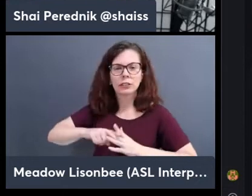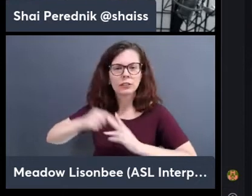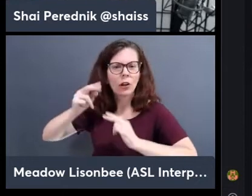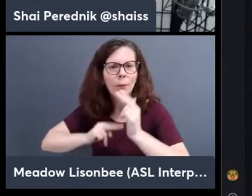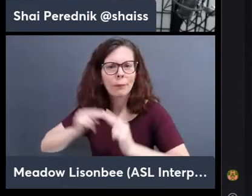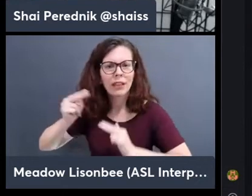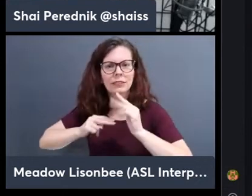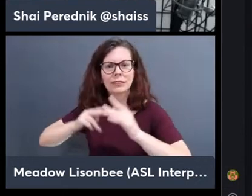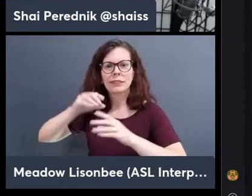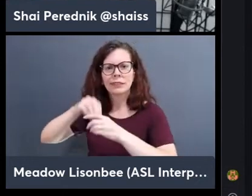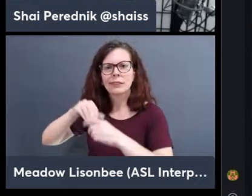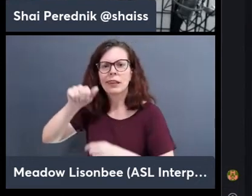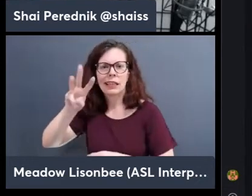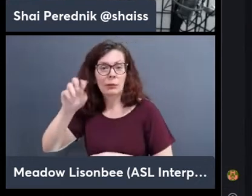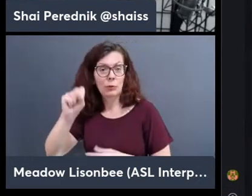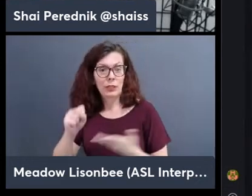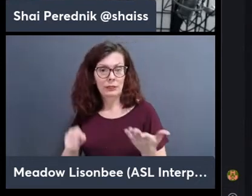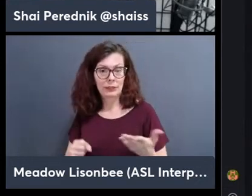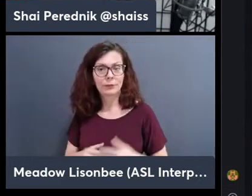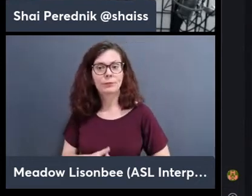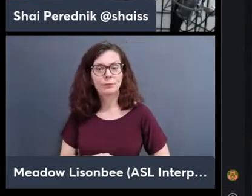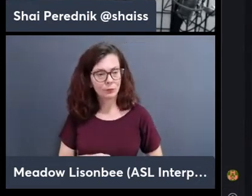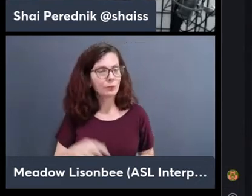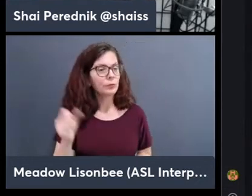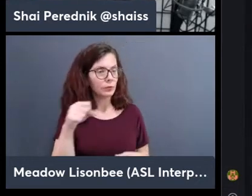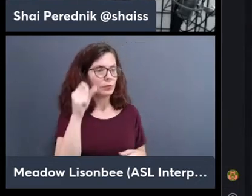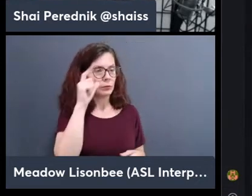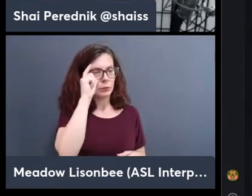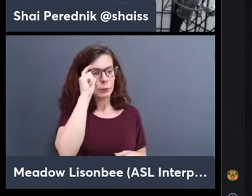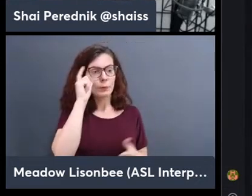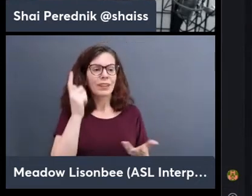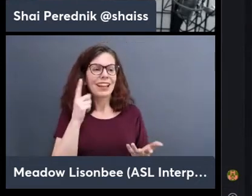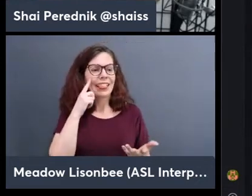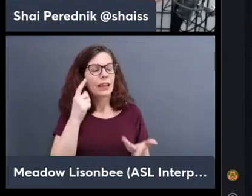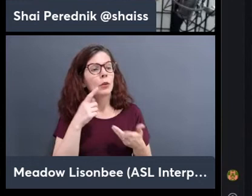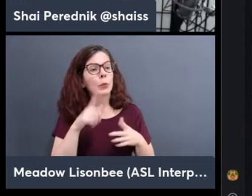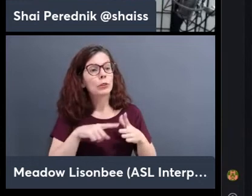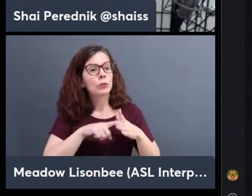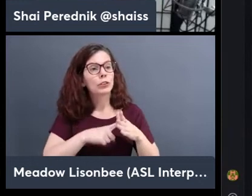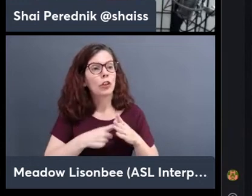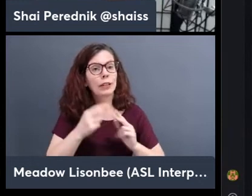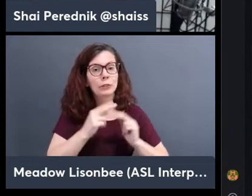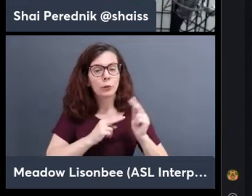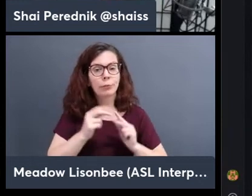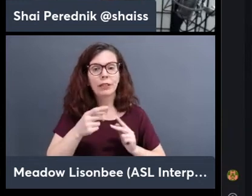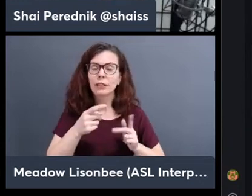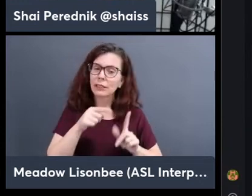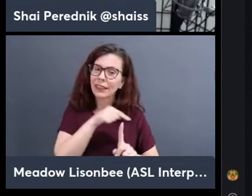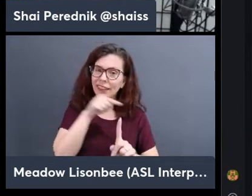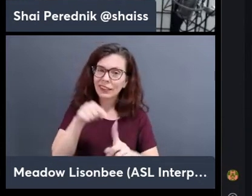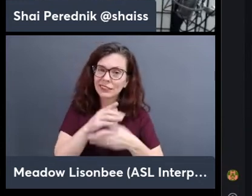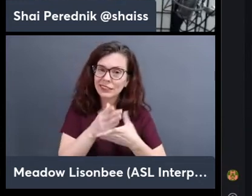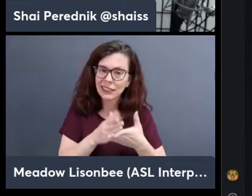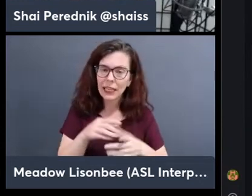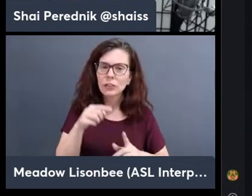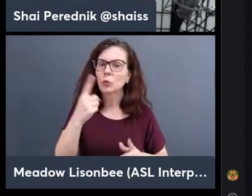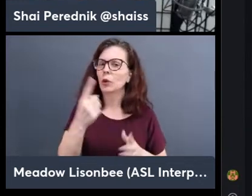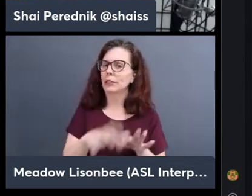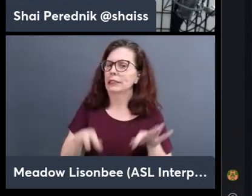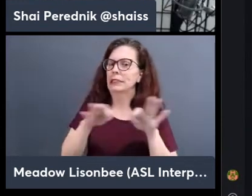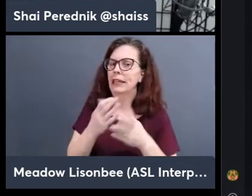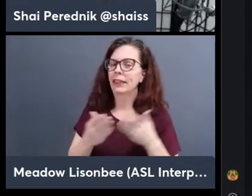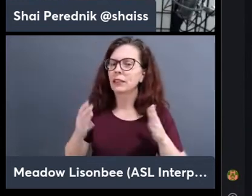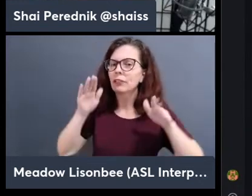in AWS? Yeah, so I think when you're starting to build and you're getting to that stage, I think one of the key things is really focusing